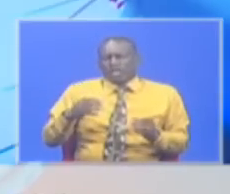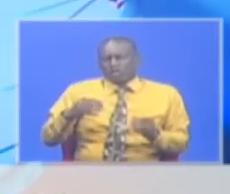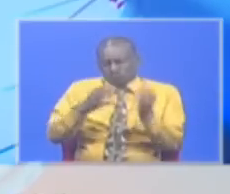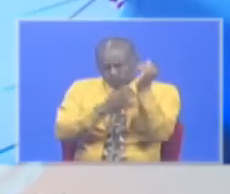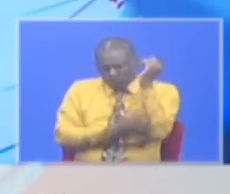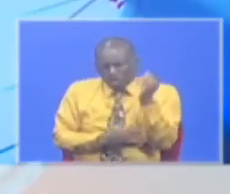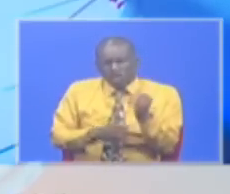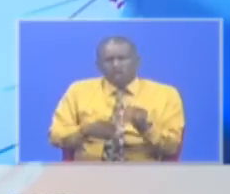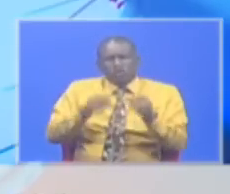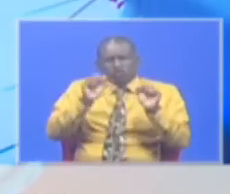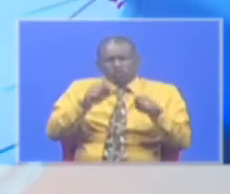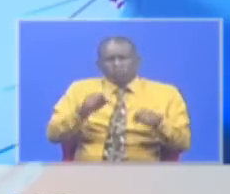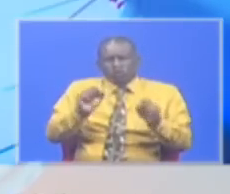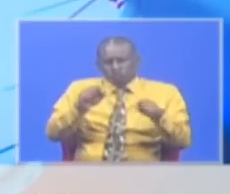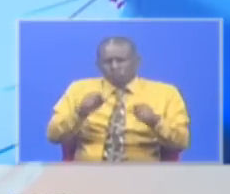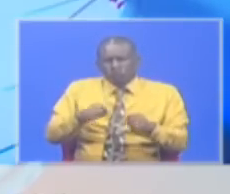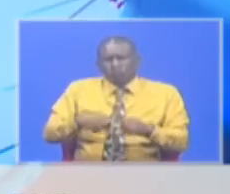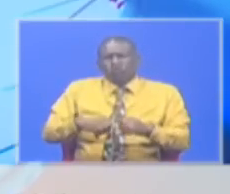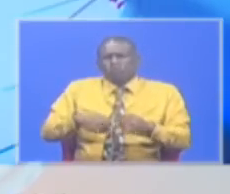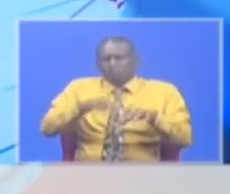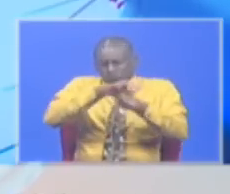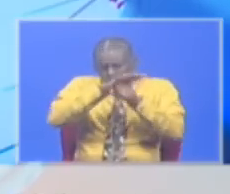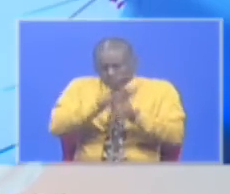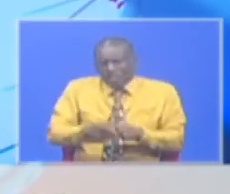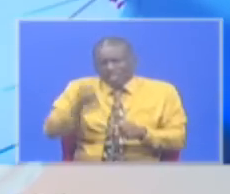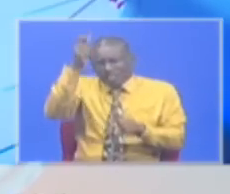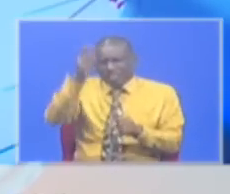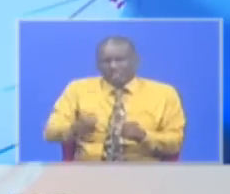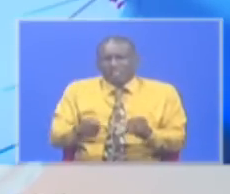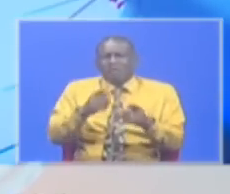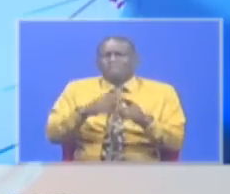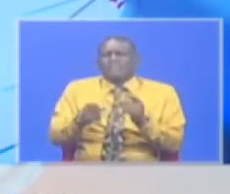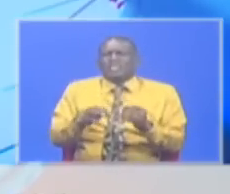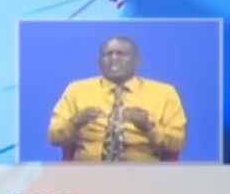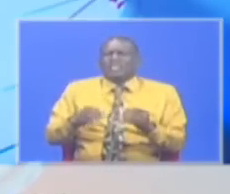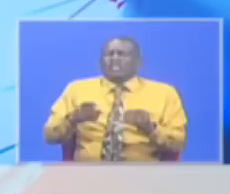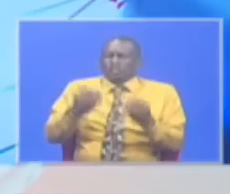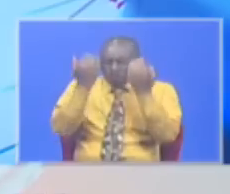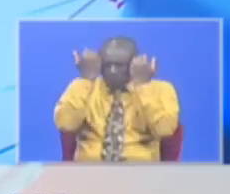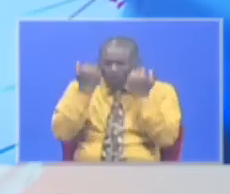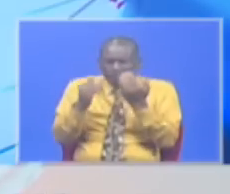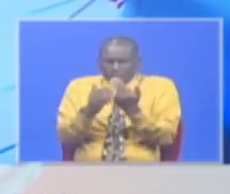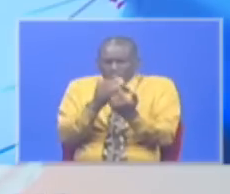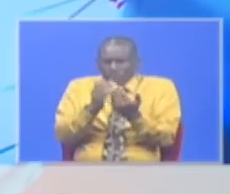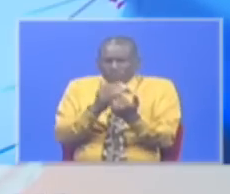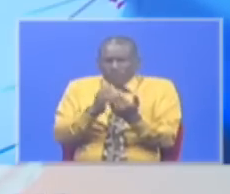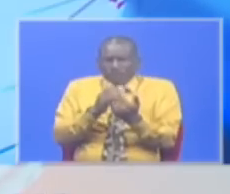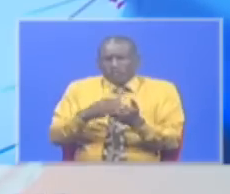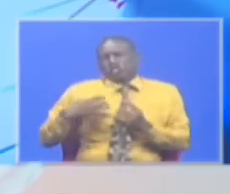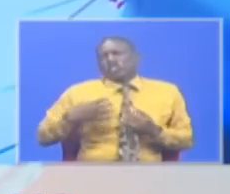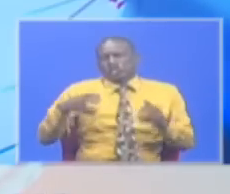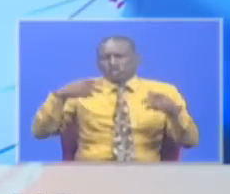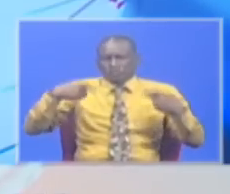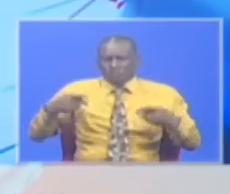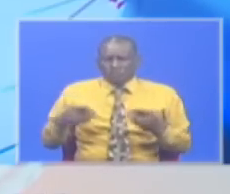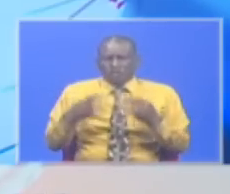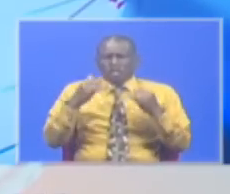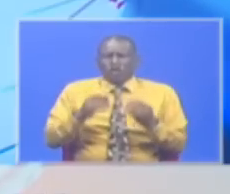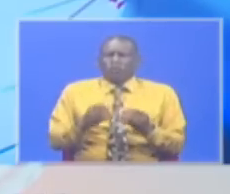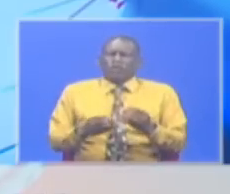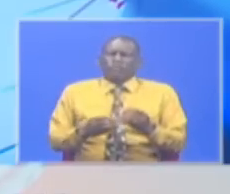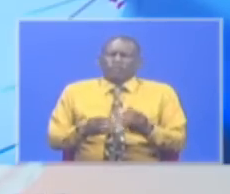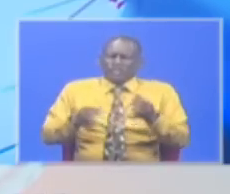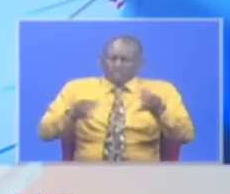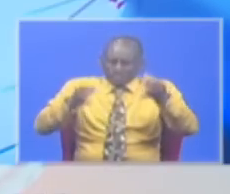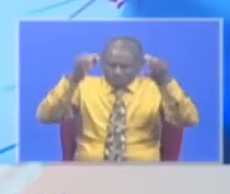of the justice system, one that evidently favors the big fish. Olive Barrows make a comparison between the outcome of cases that face